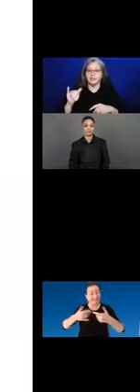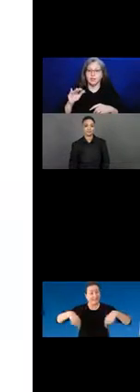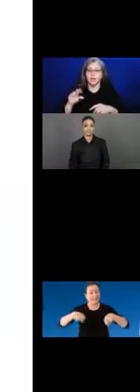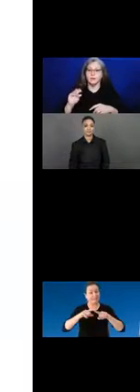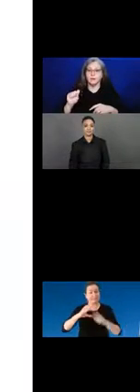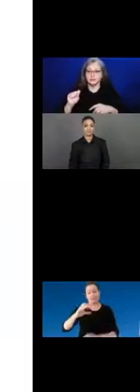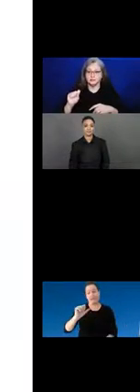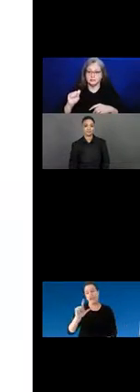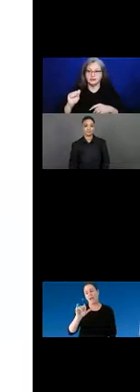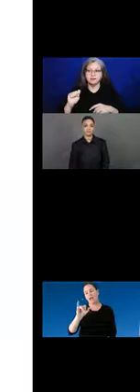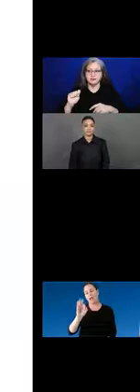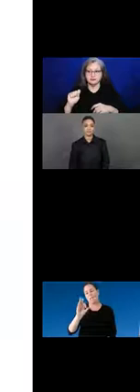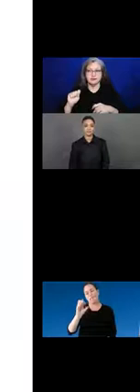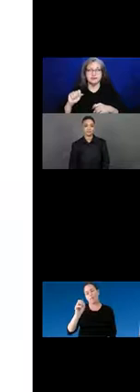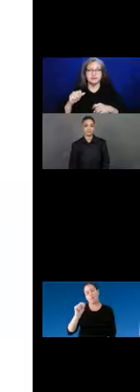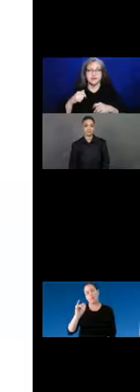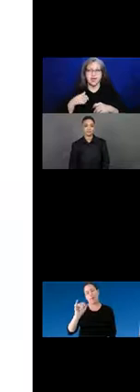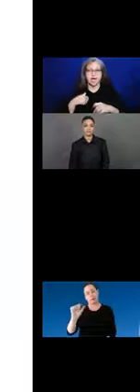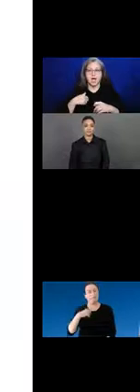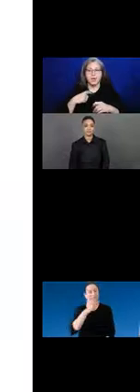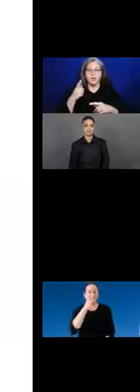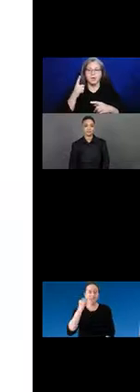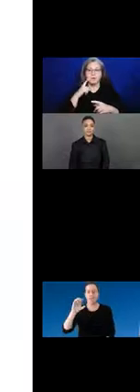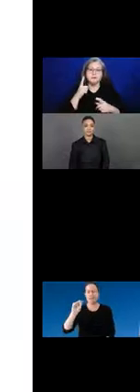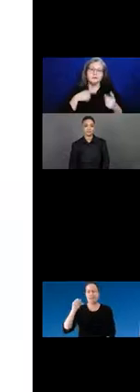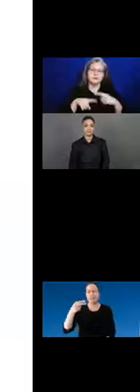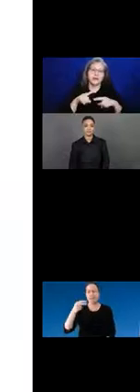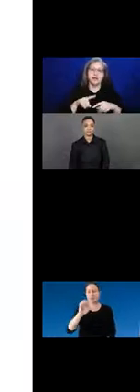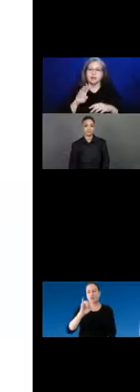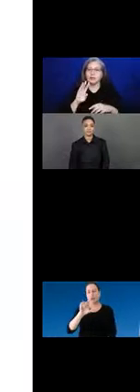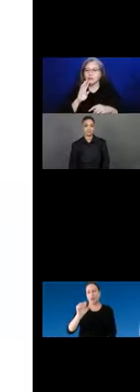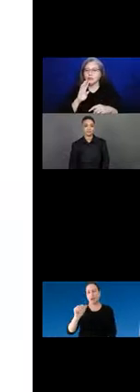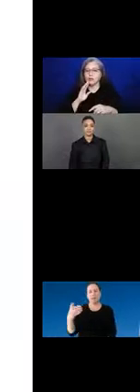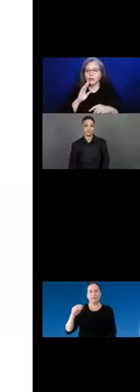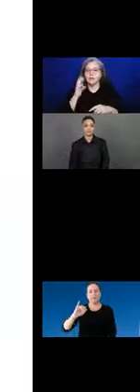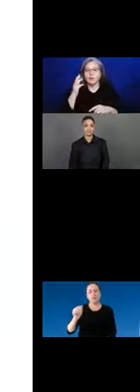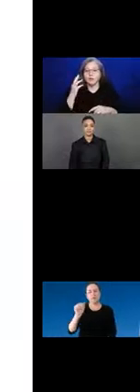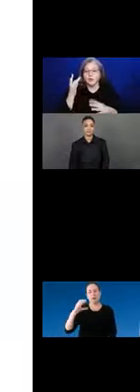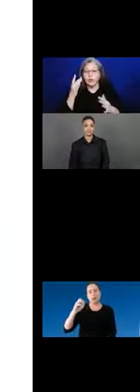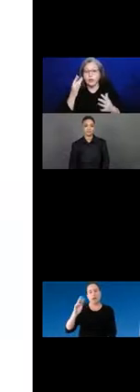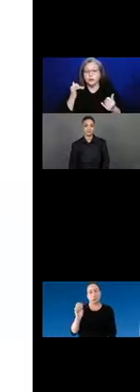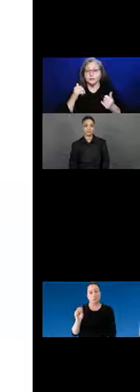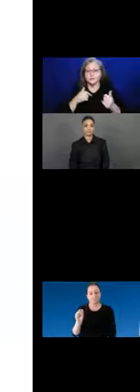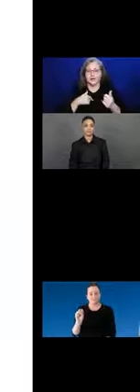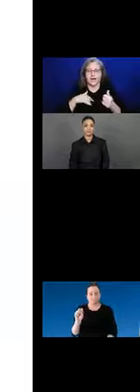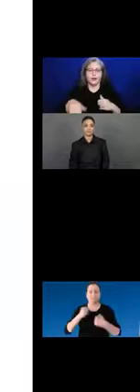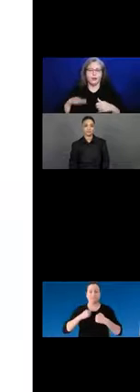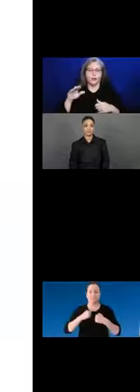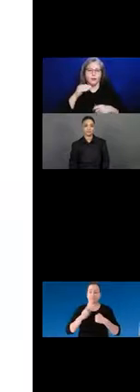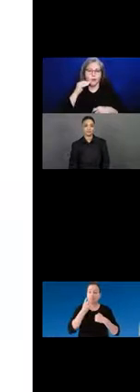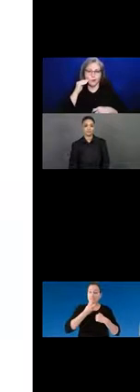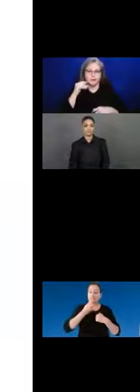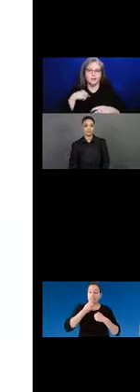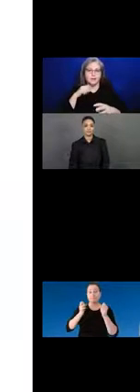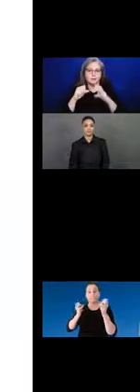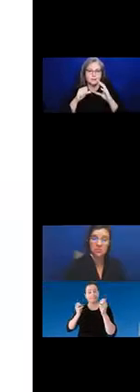Jacobs. I'm going to be signing and talking, and it's the reason is because that's how I grew up at home. I